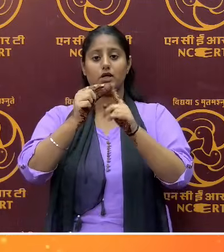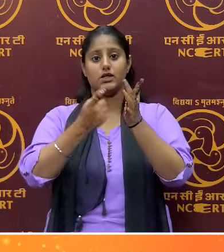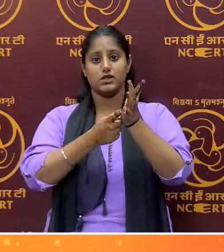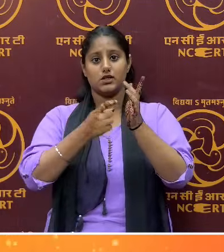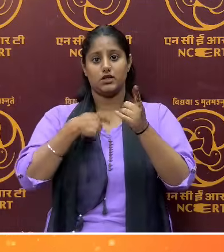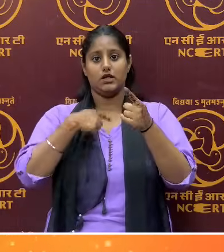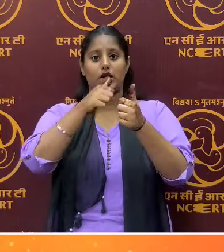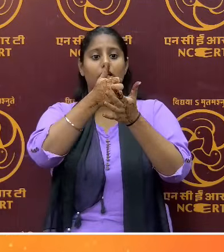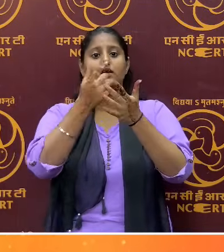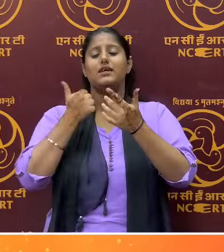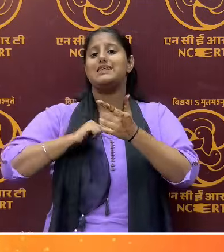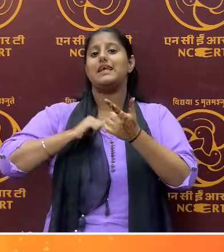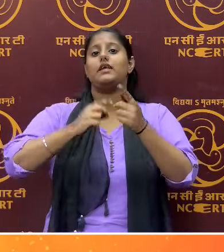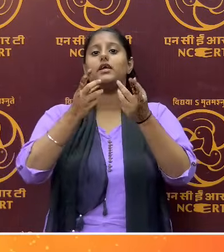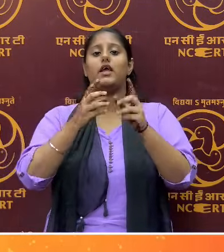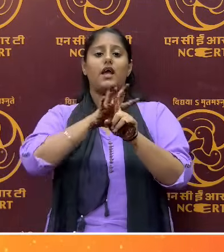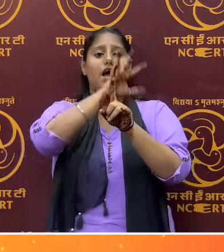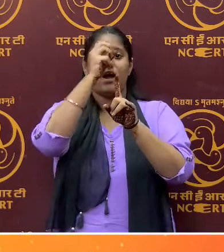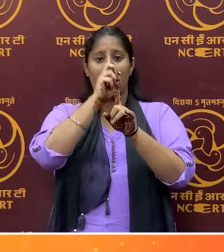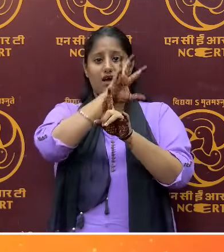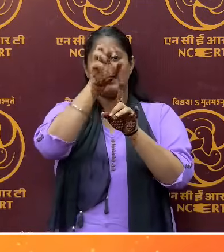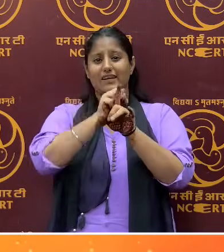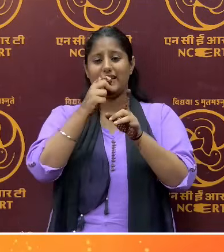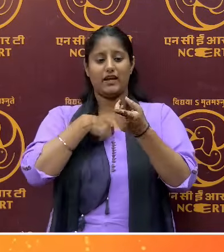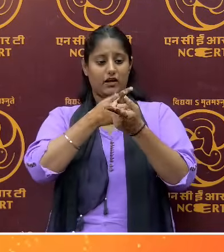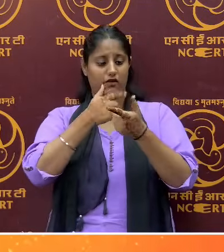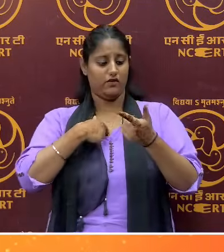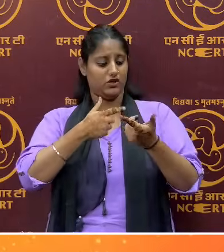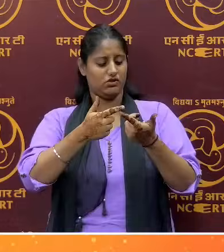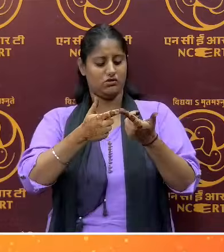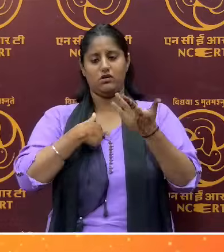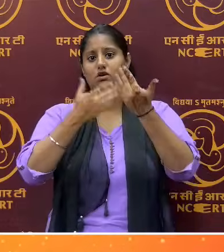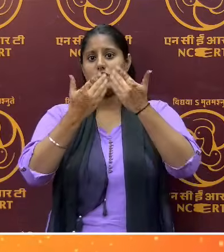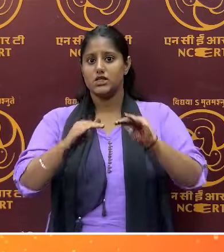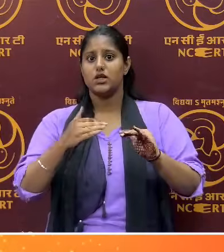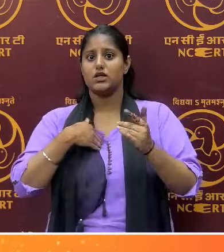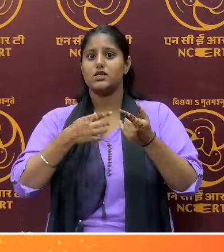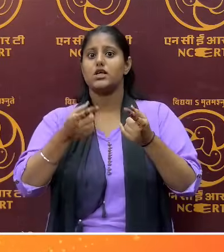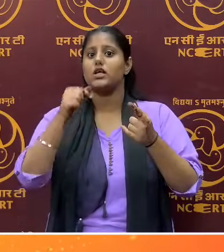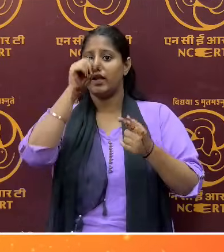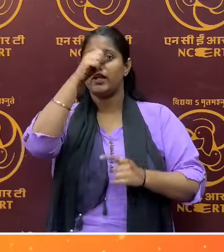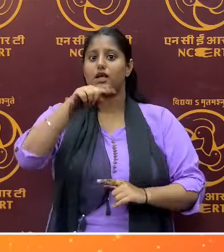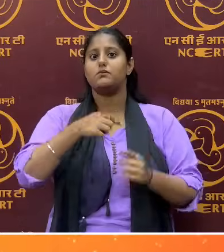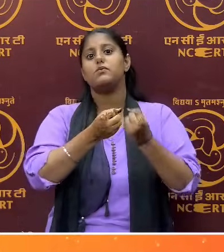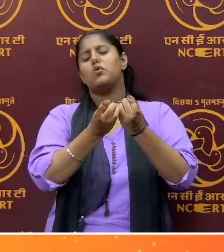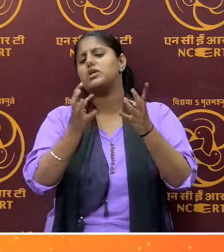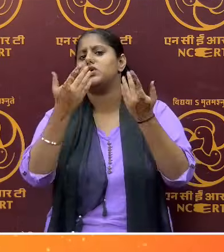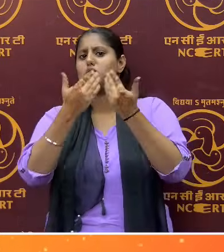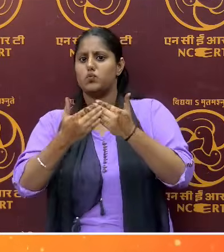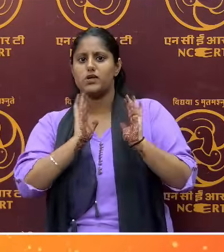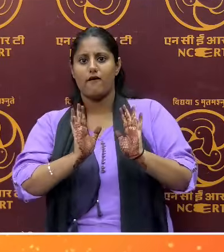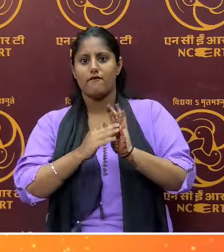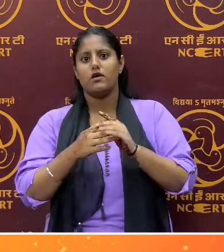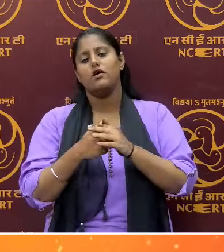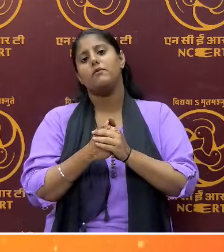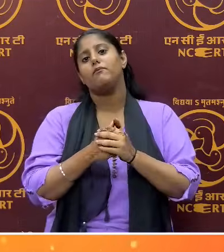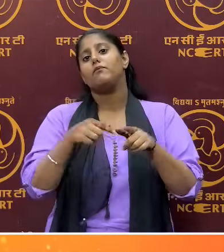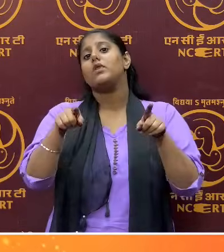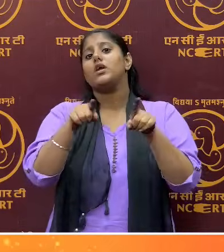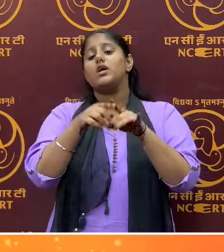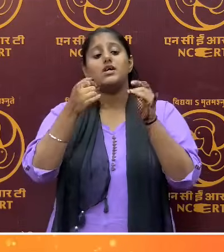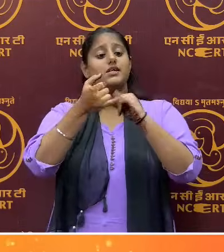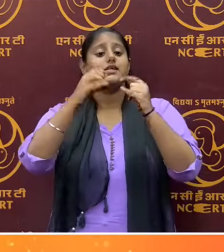for early identification of children with disabilities in an entire school in India. And this screening tool